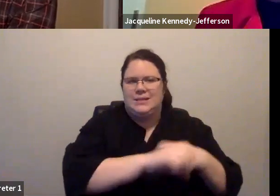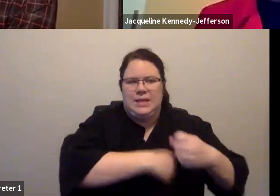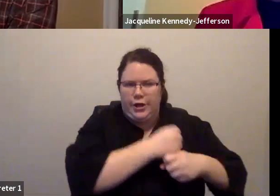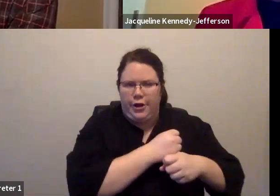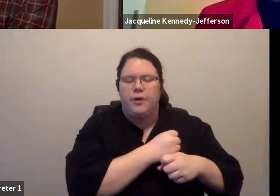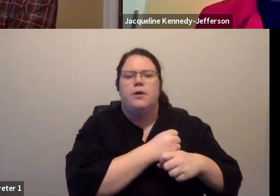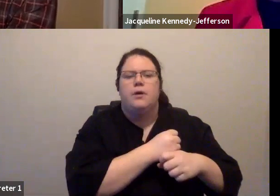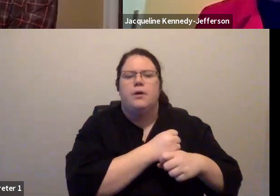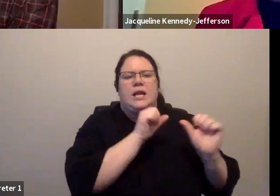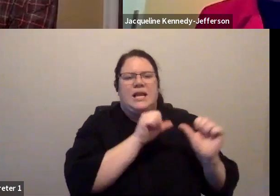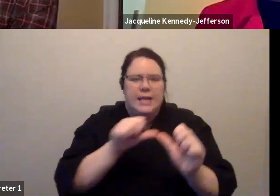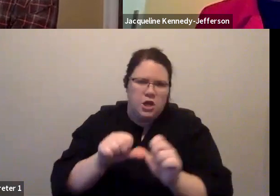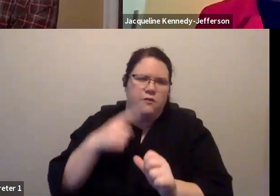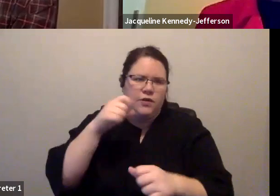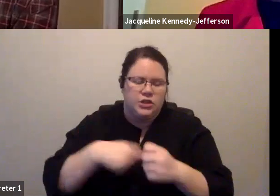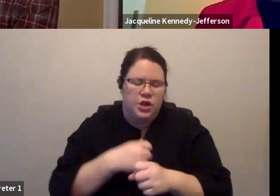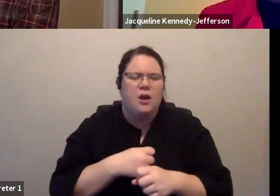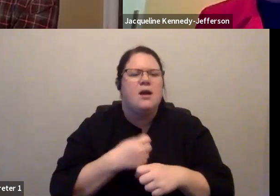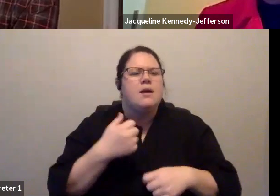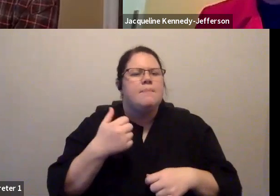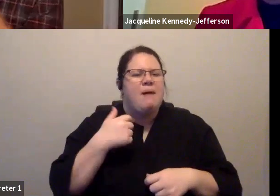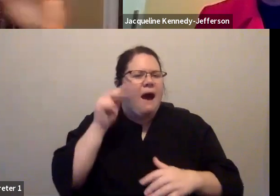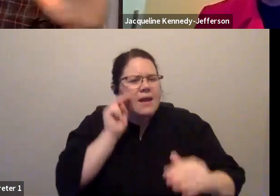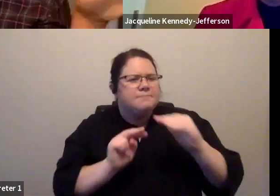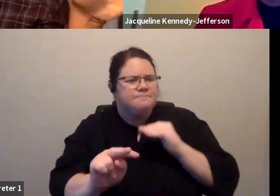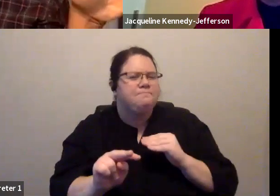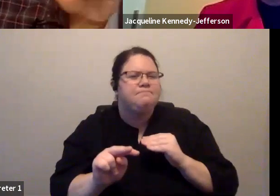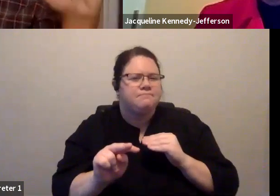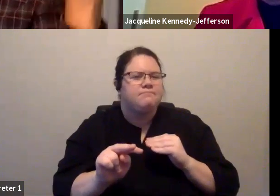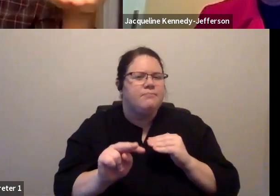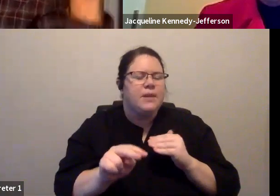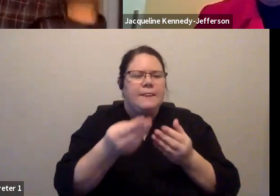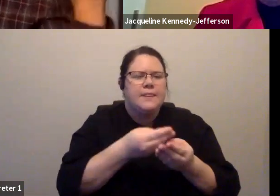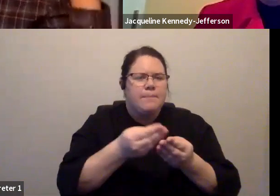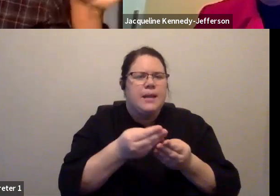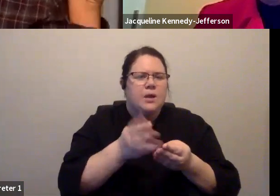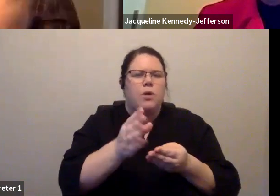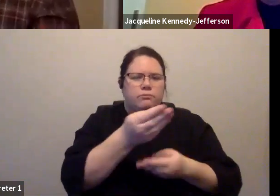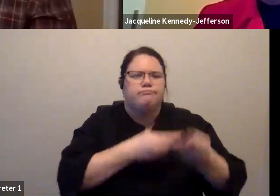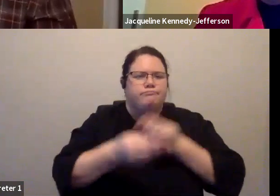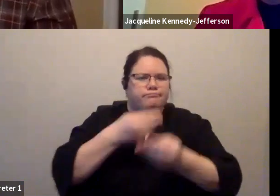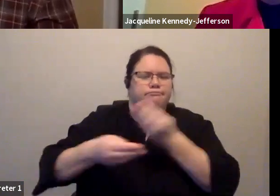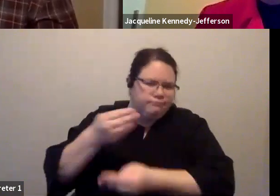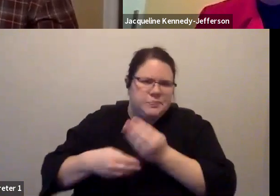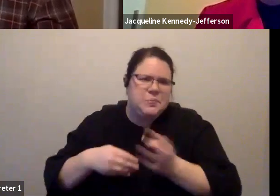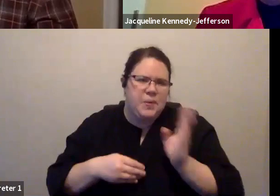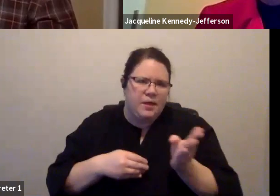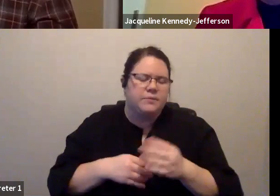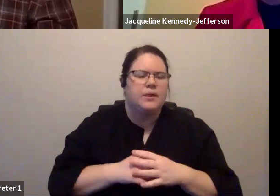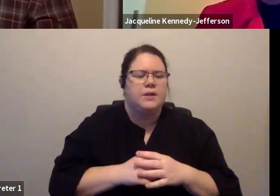there being some shifts, but I also see those shifts being across the, kind of equitable, right?